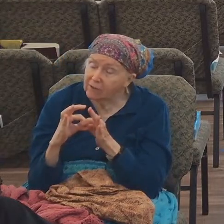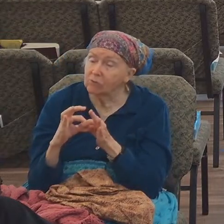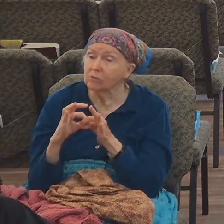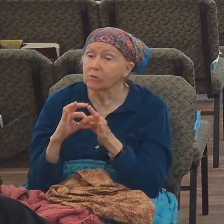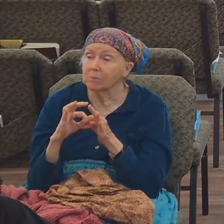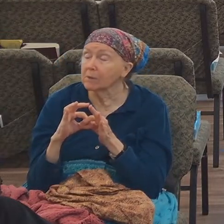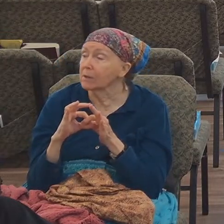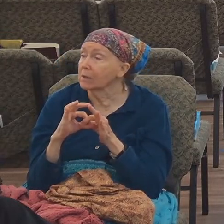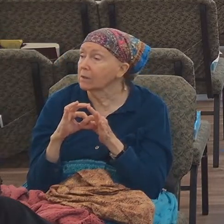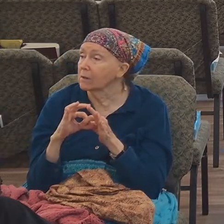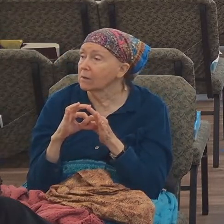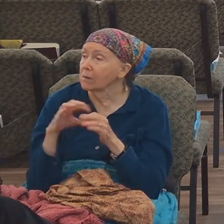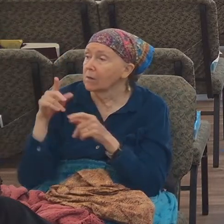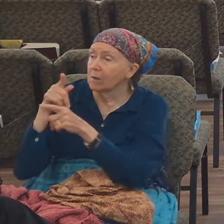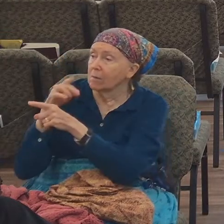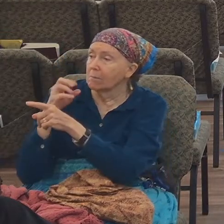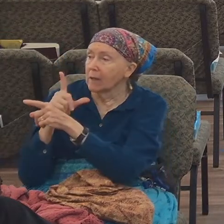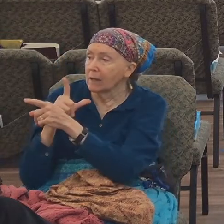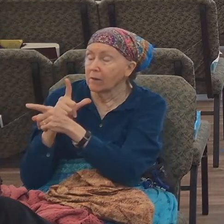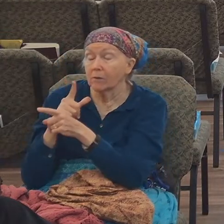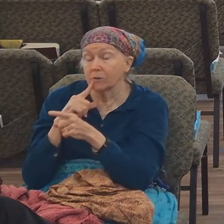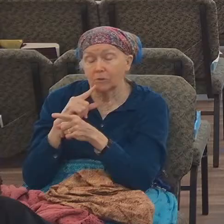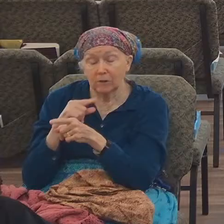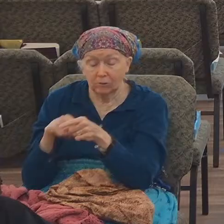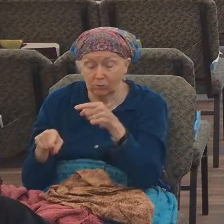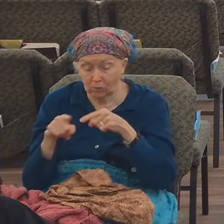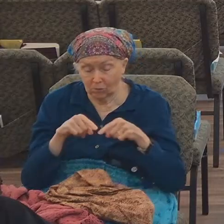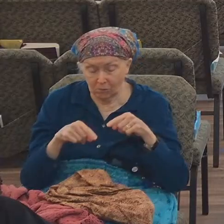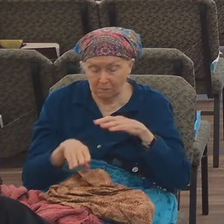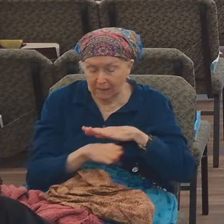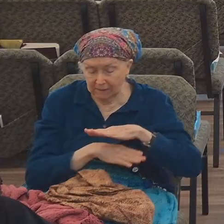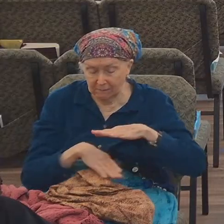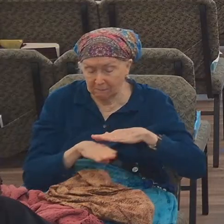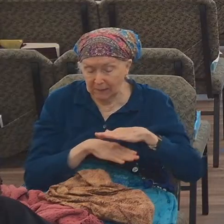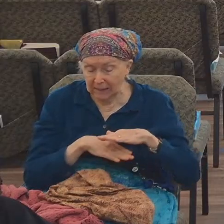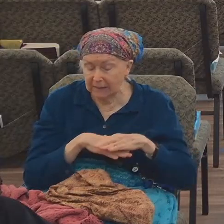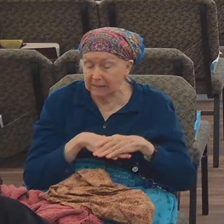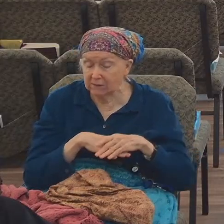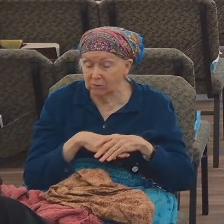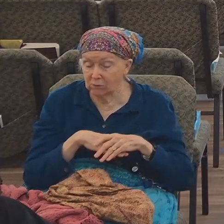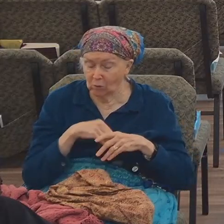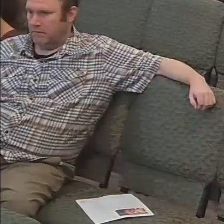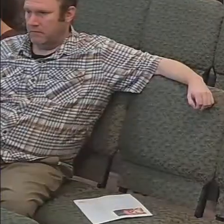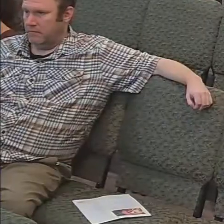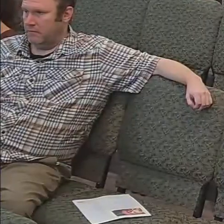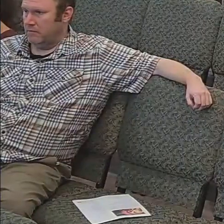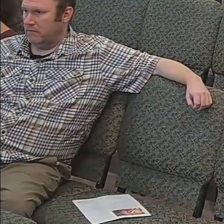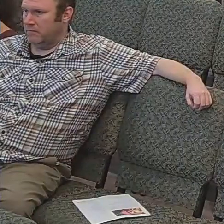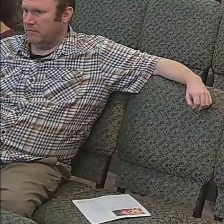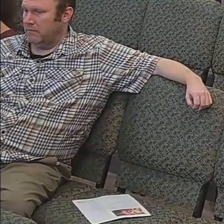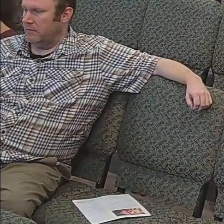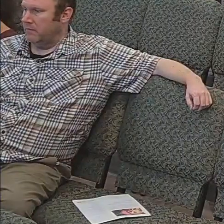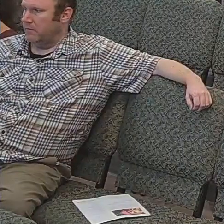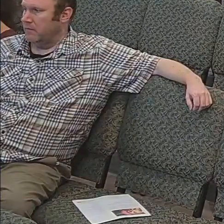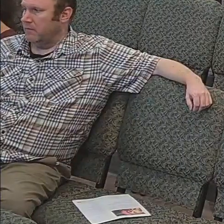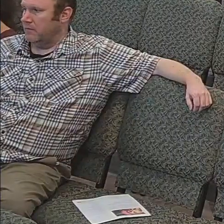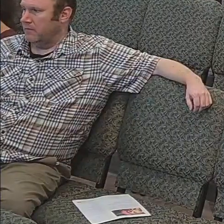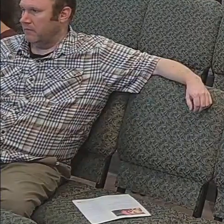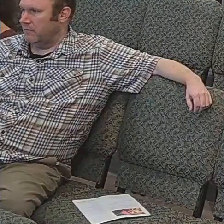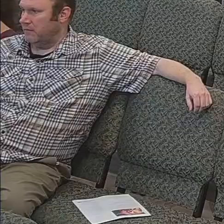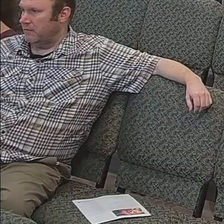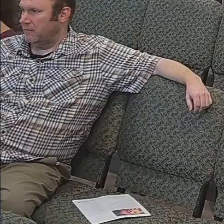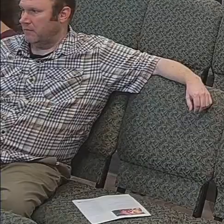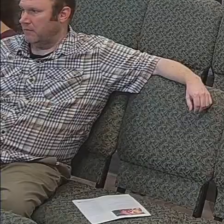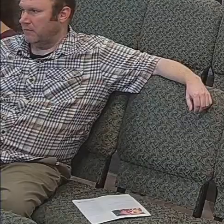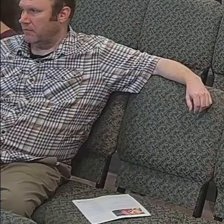Powell. He's taking it back to the basis of who Jesus is as the resurrected Lord.